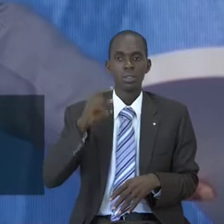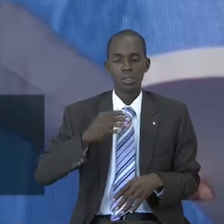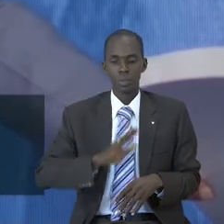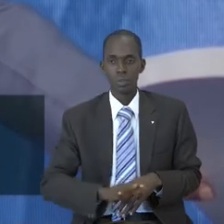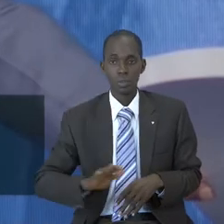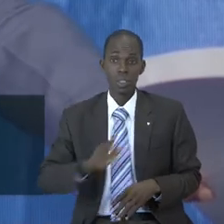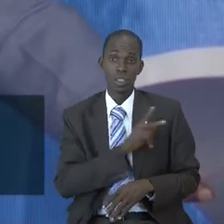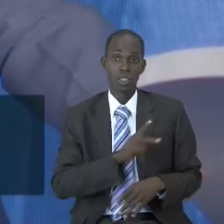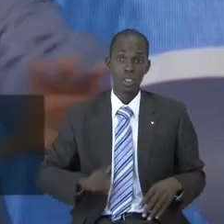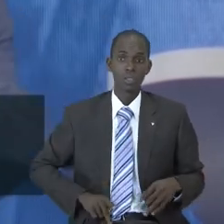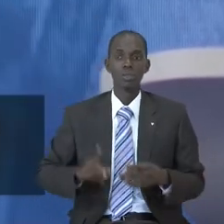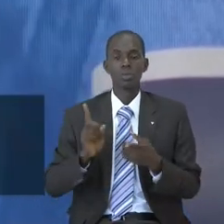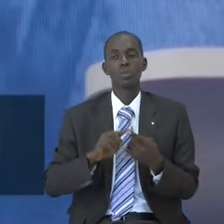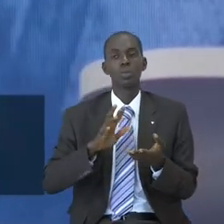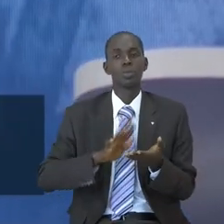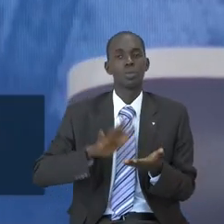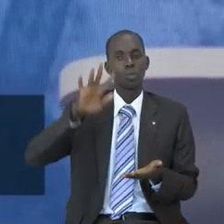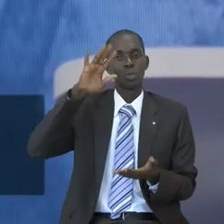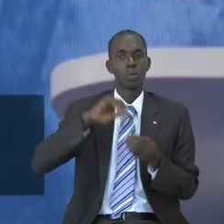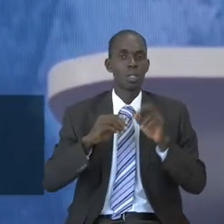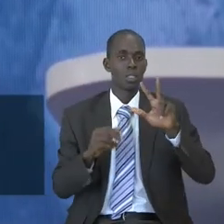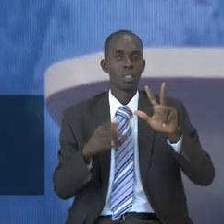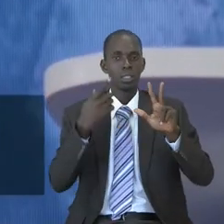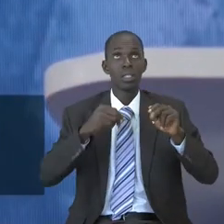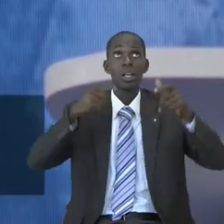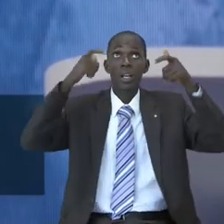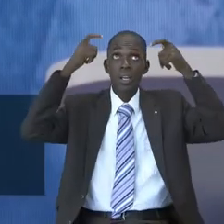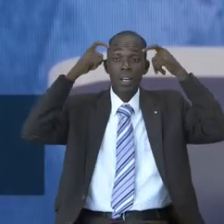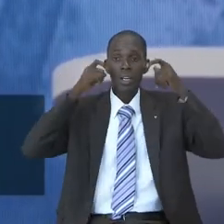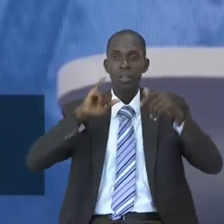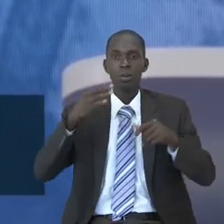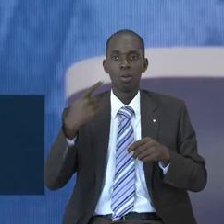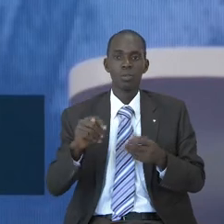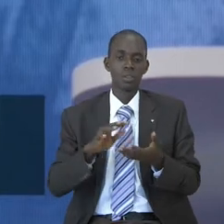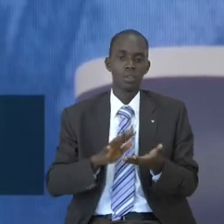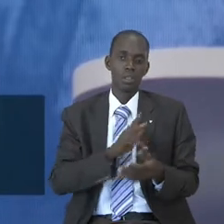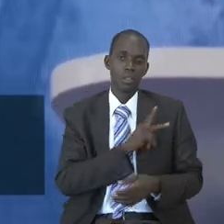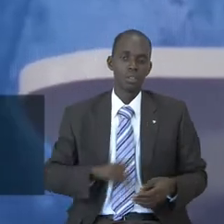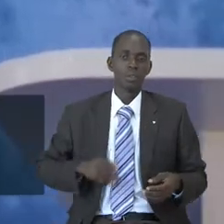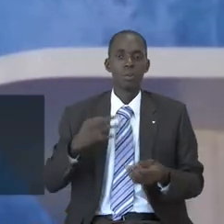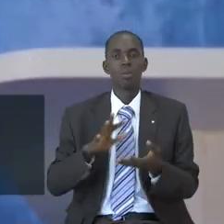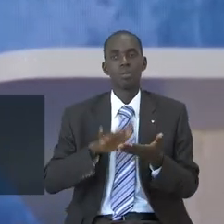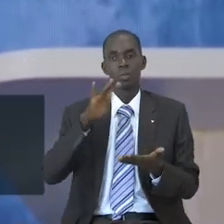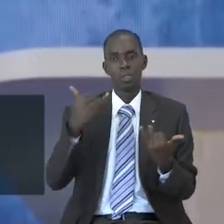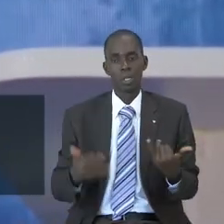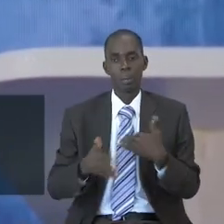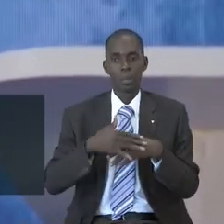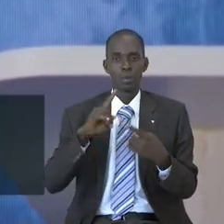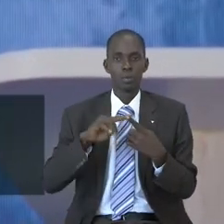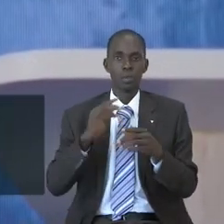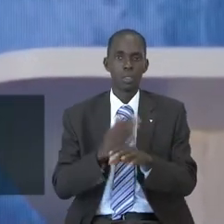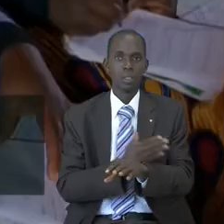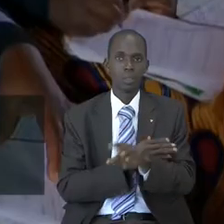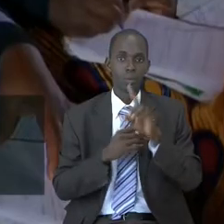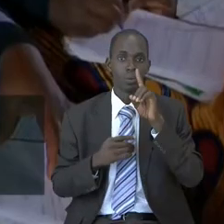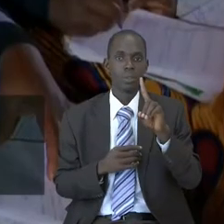glory. Number three, the crowning of the King of glory. Look at number one. Number